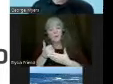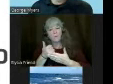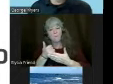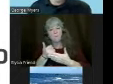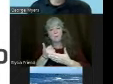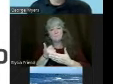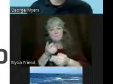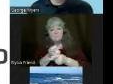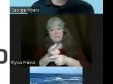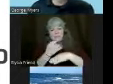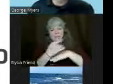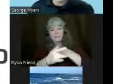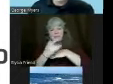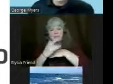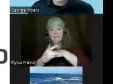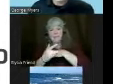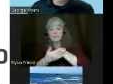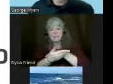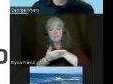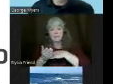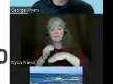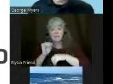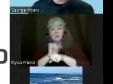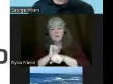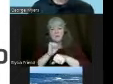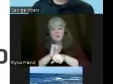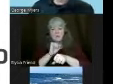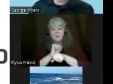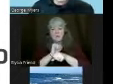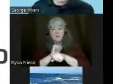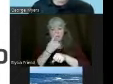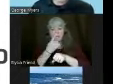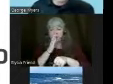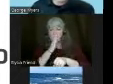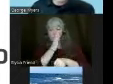gaps in the workforce with direct care.